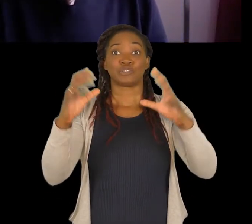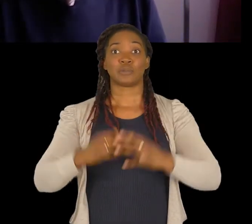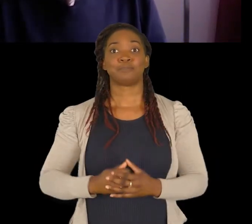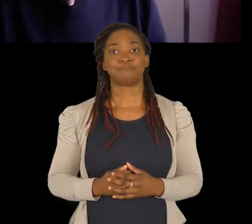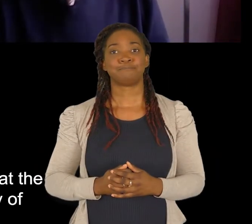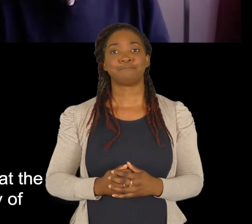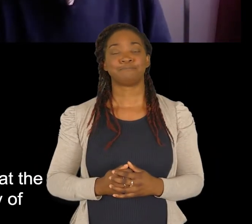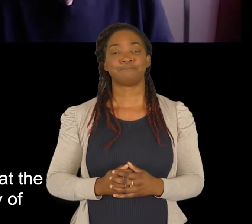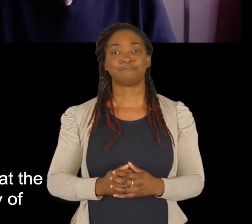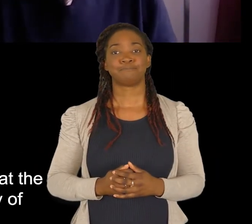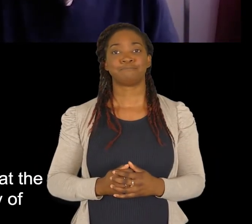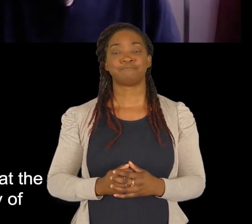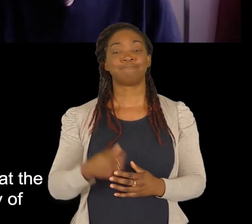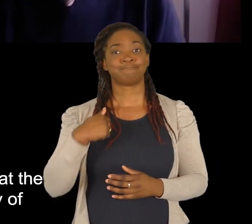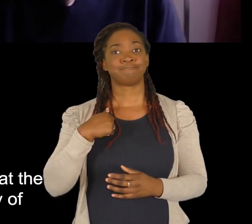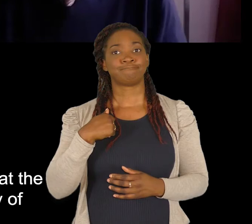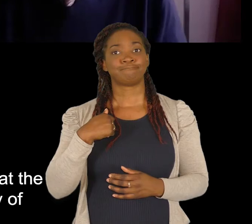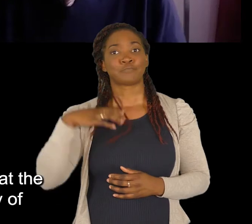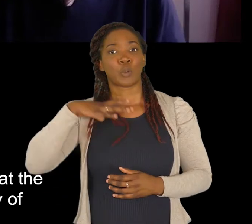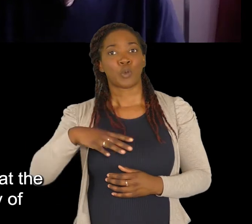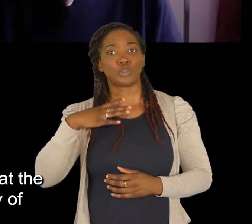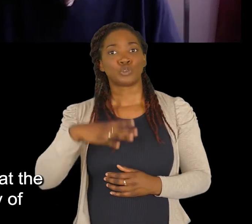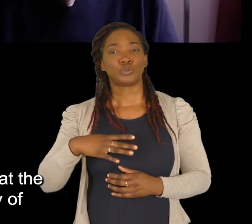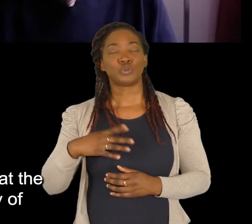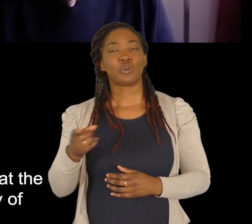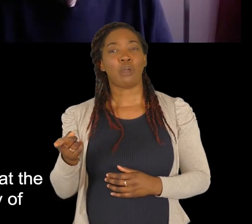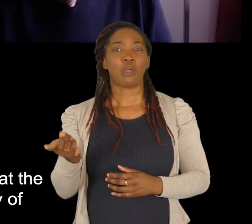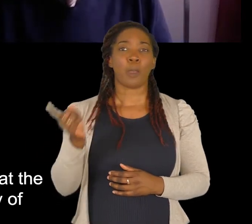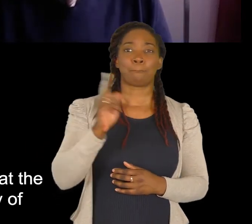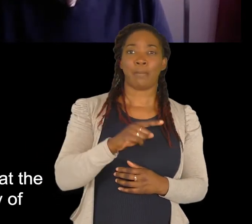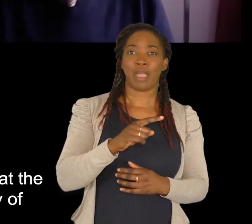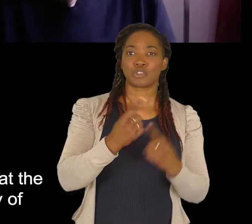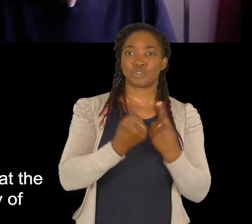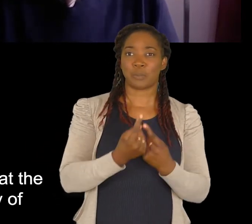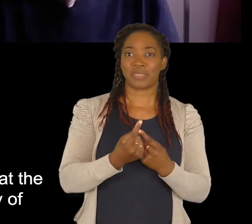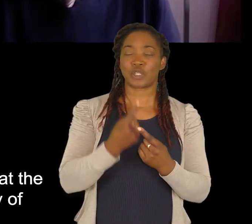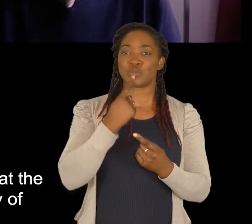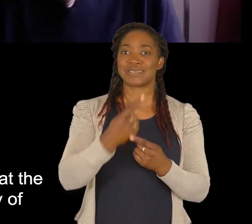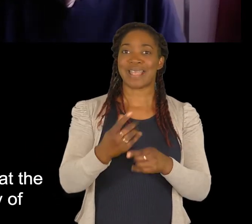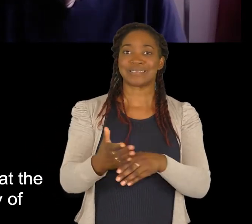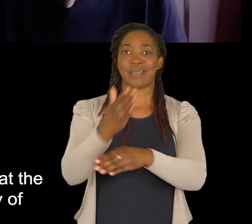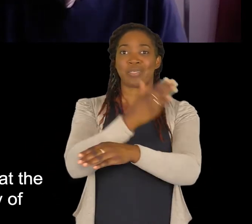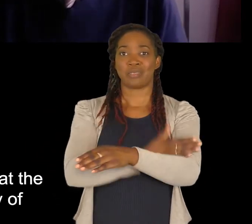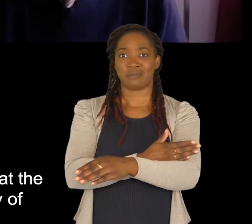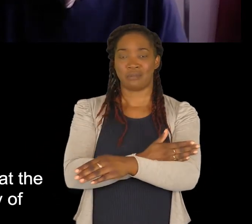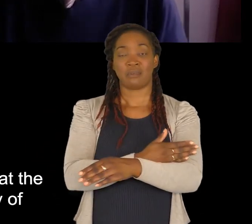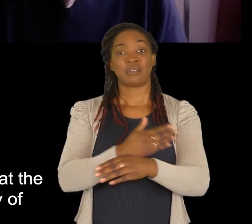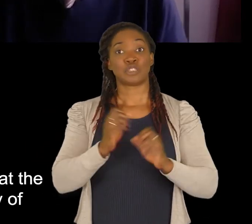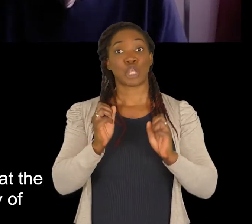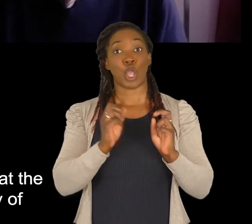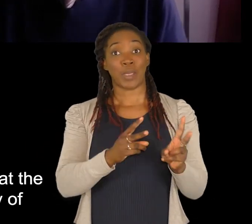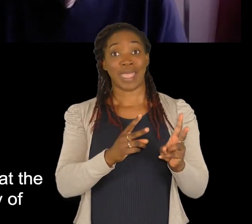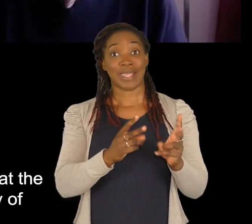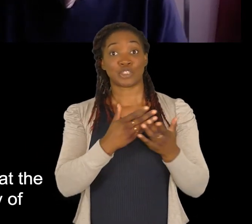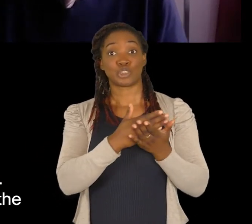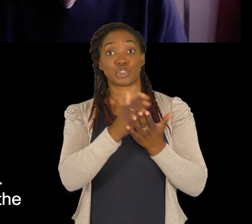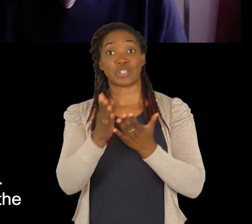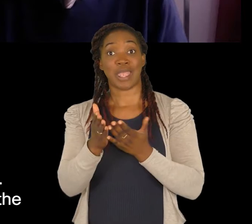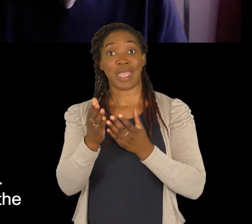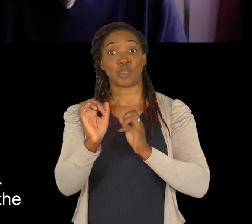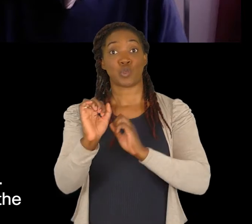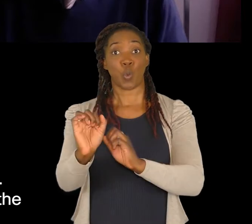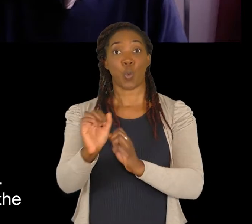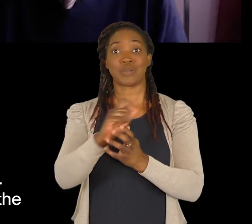picture. And I also just want to come back to what you said at the very, very start. It's okay to share your story